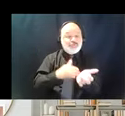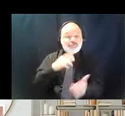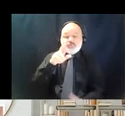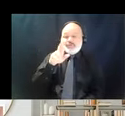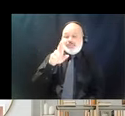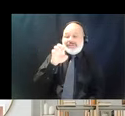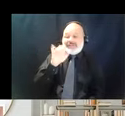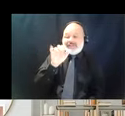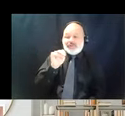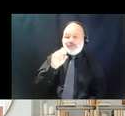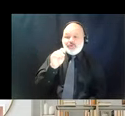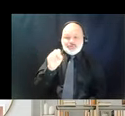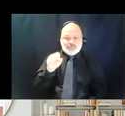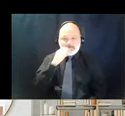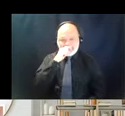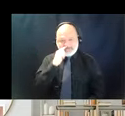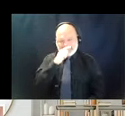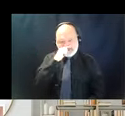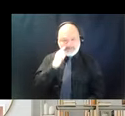Reynoso.